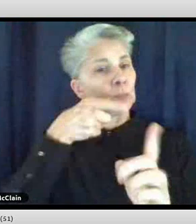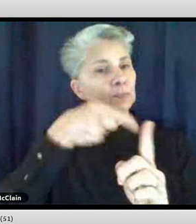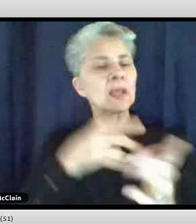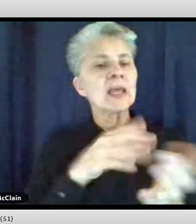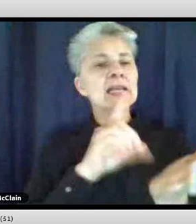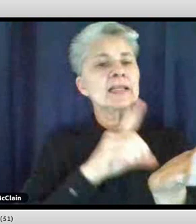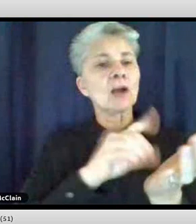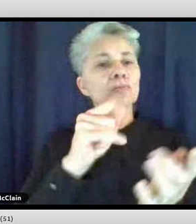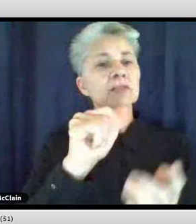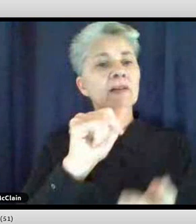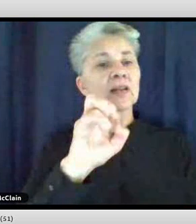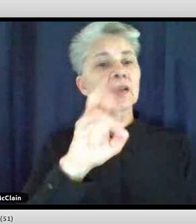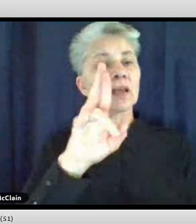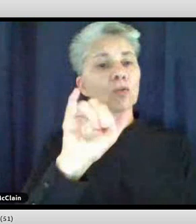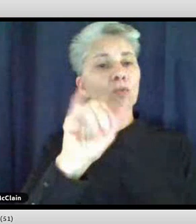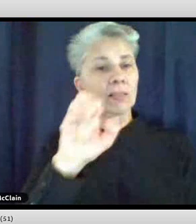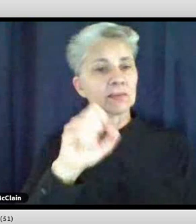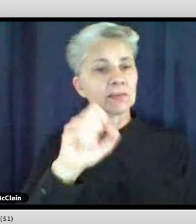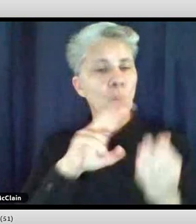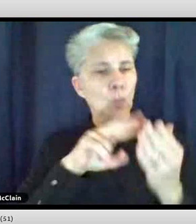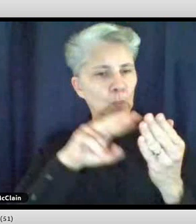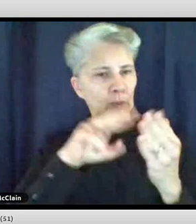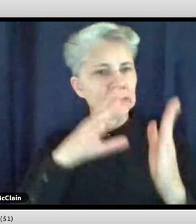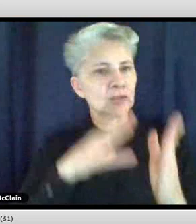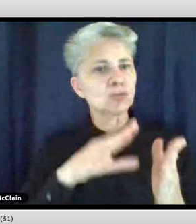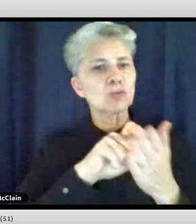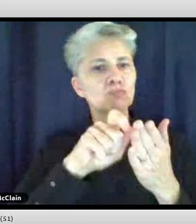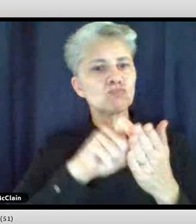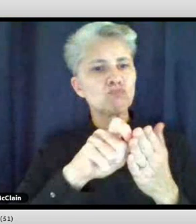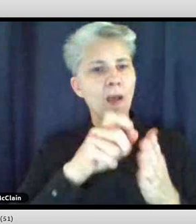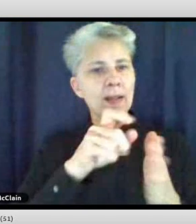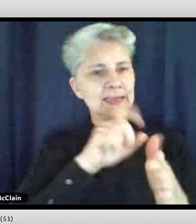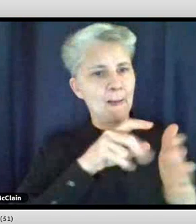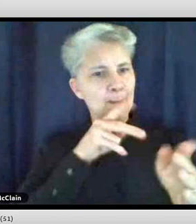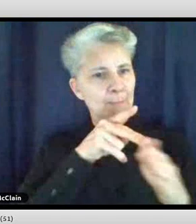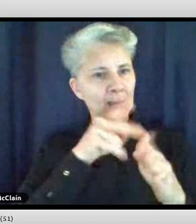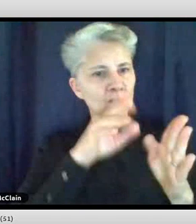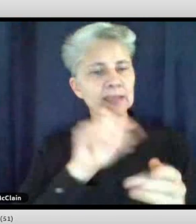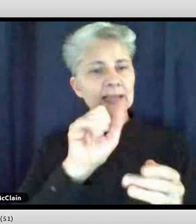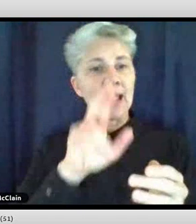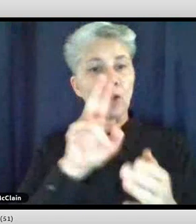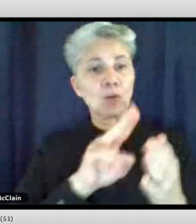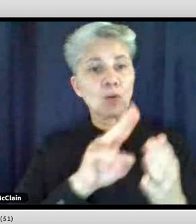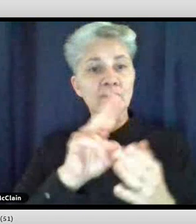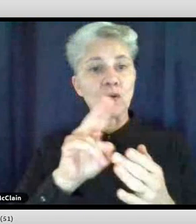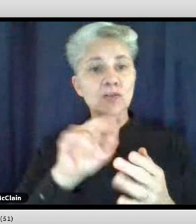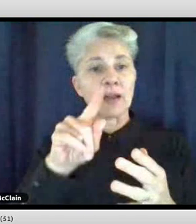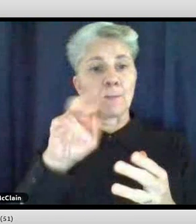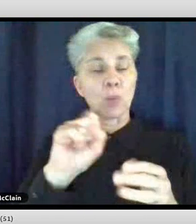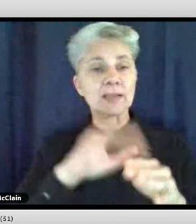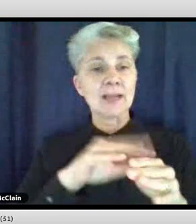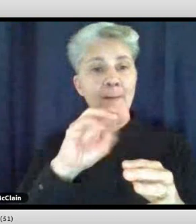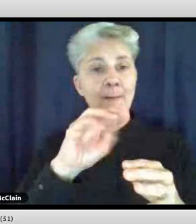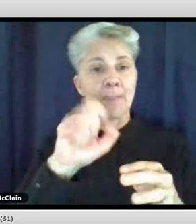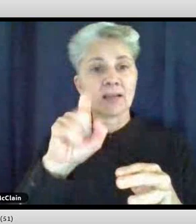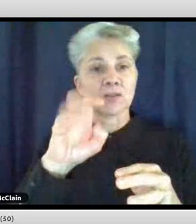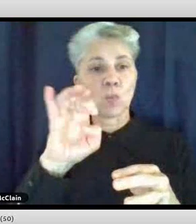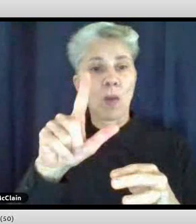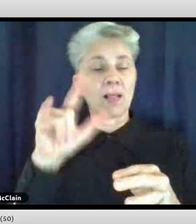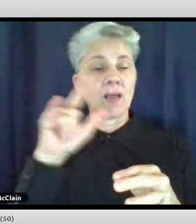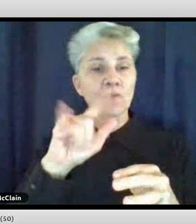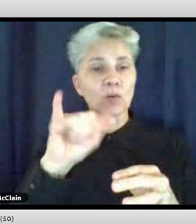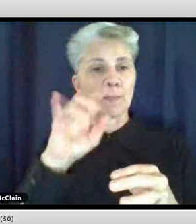us for Coronavirus, Hoaxes, Fear, and Truth, How Libraries Can Help. Our